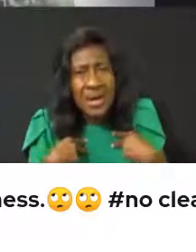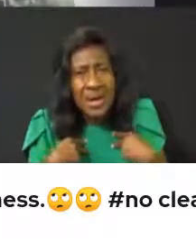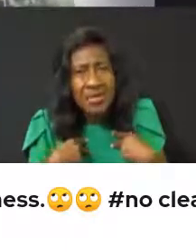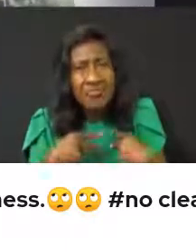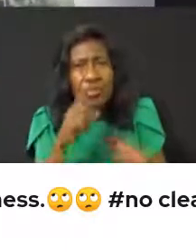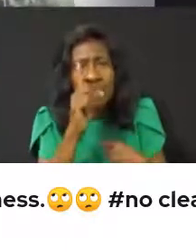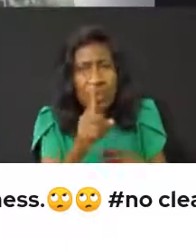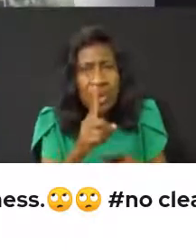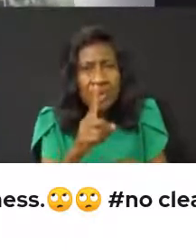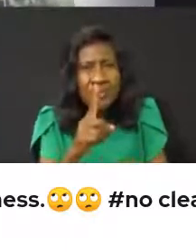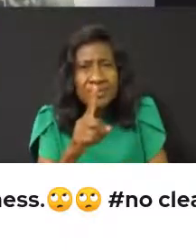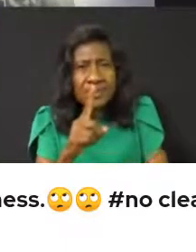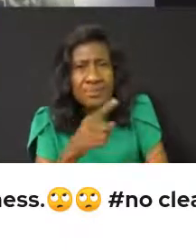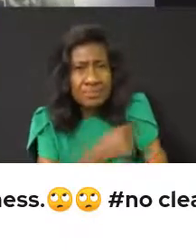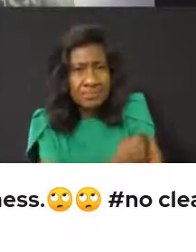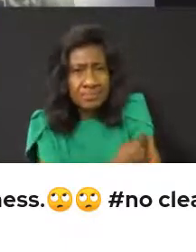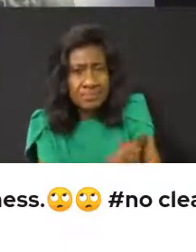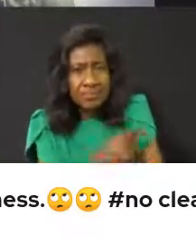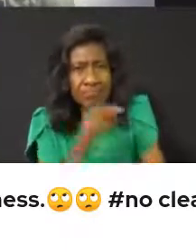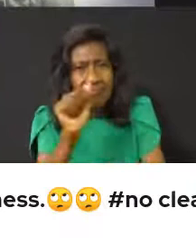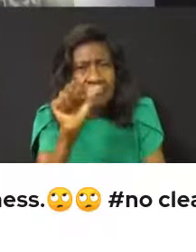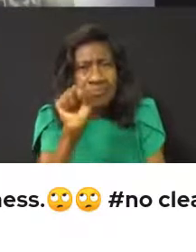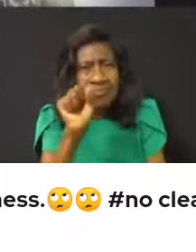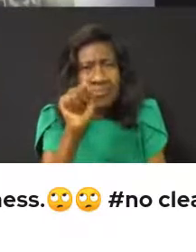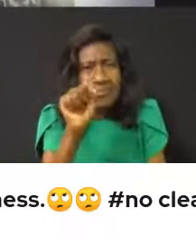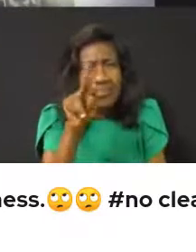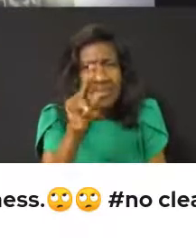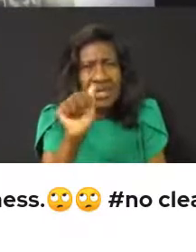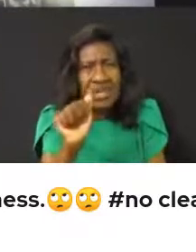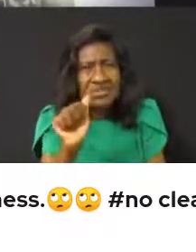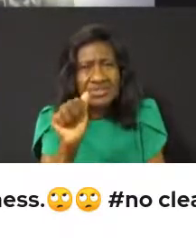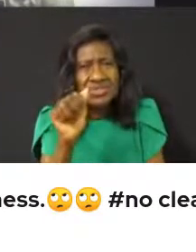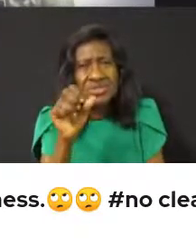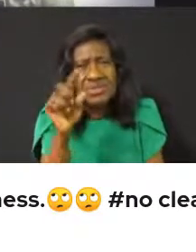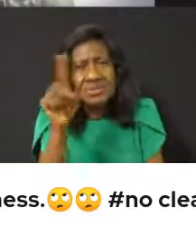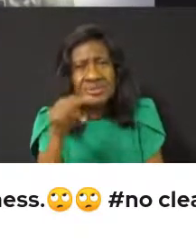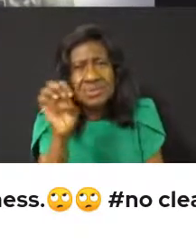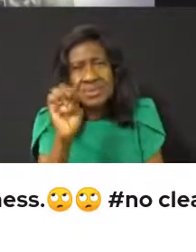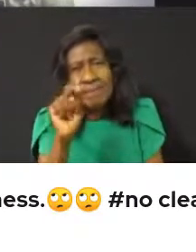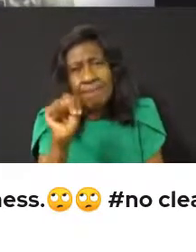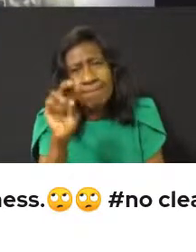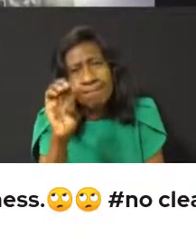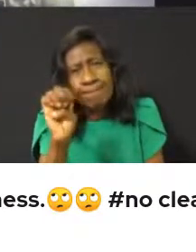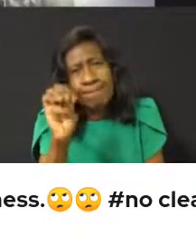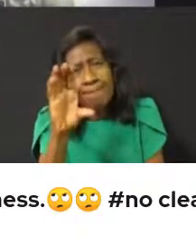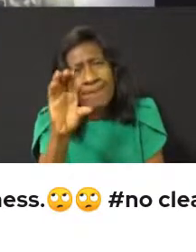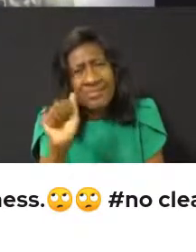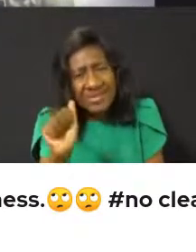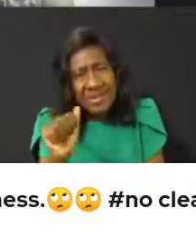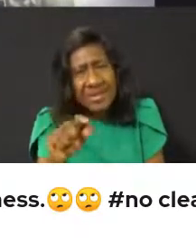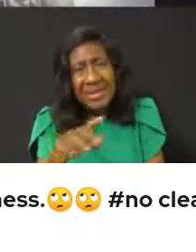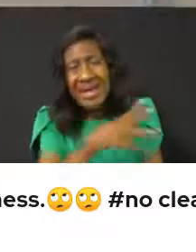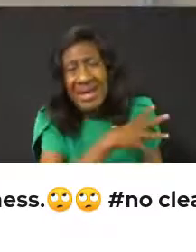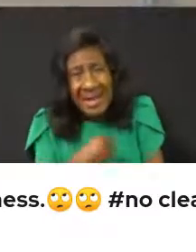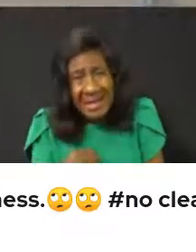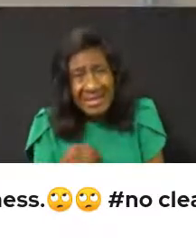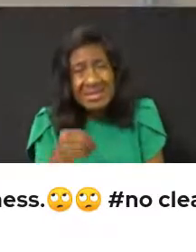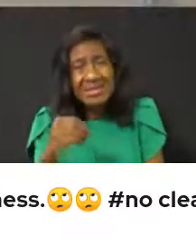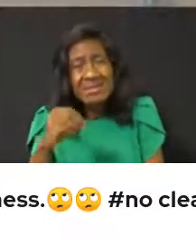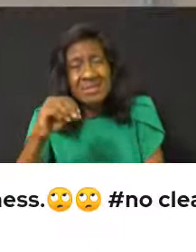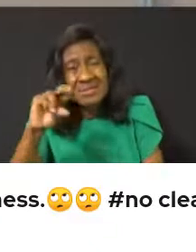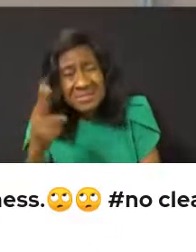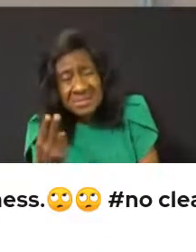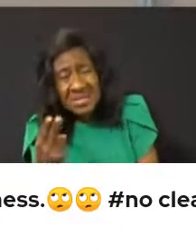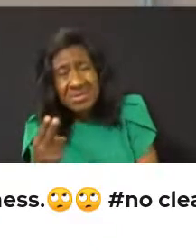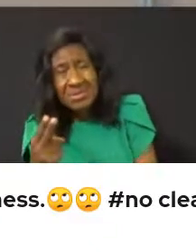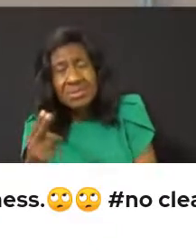the AstraZeneca and then some people taking the Pfizer because of the limited supplies? How does that factor into the plans? I think that's a